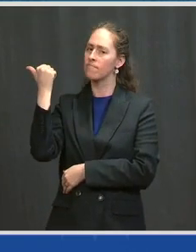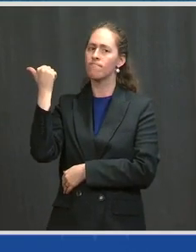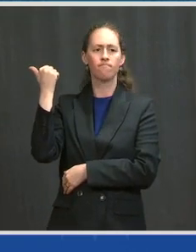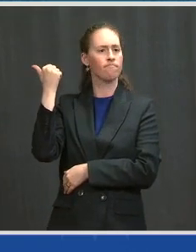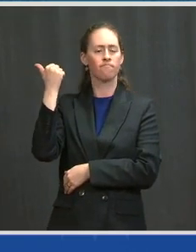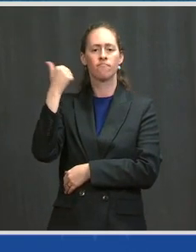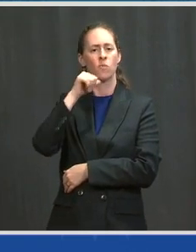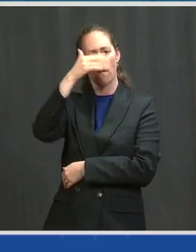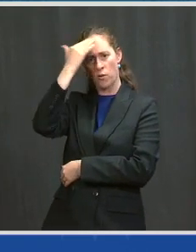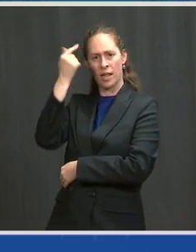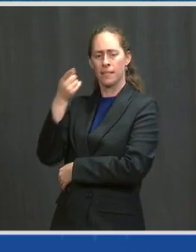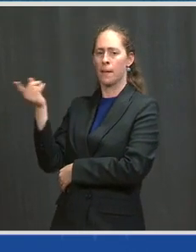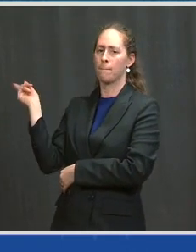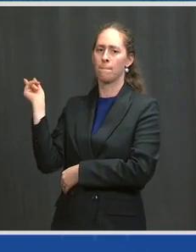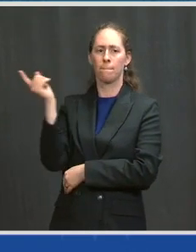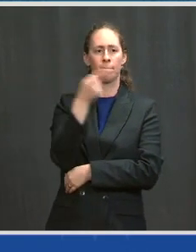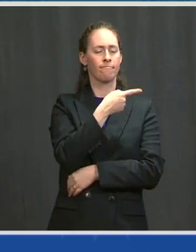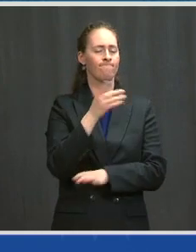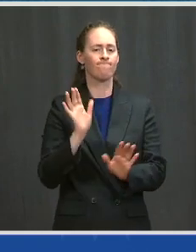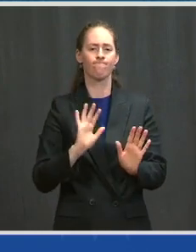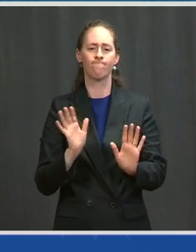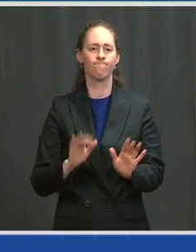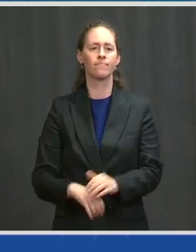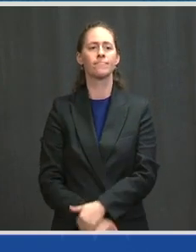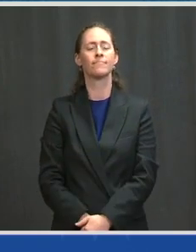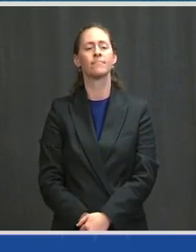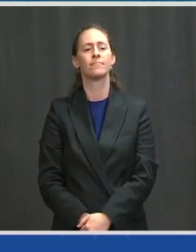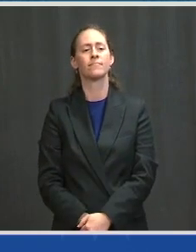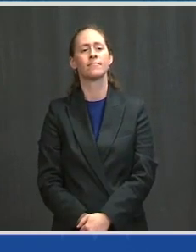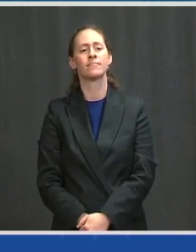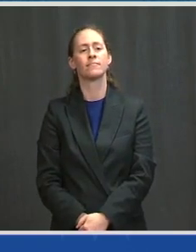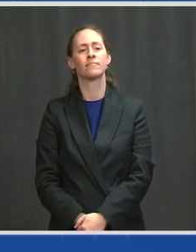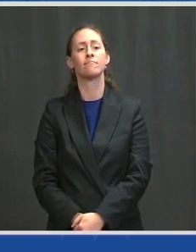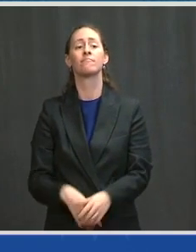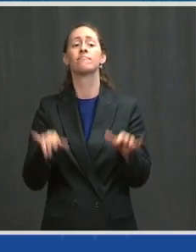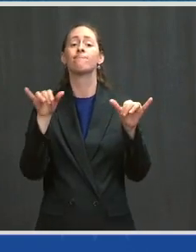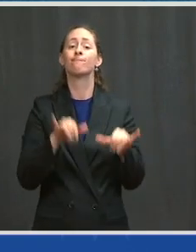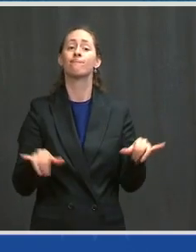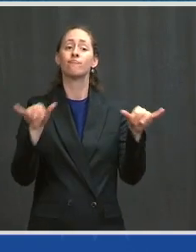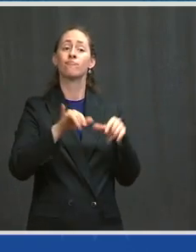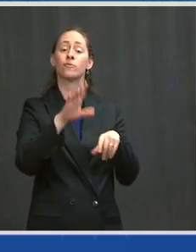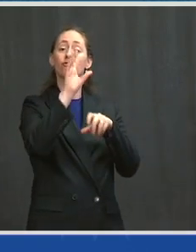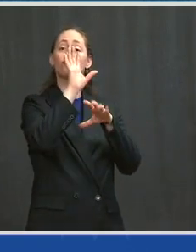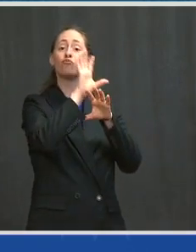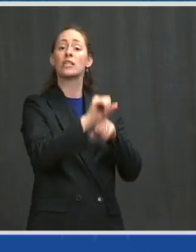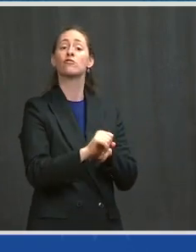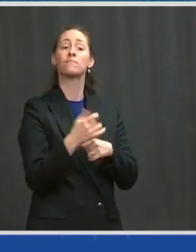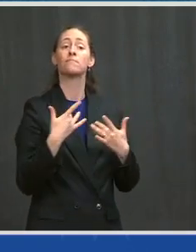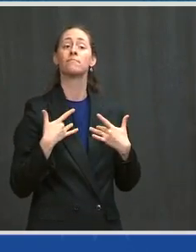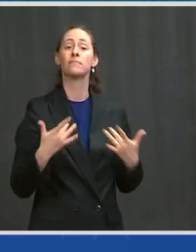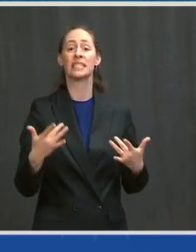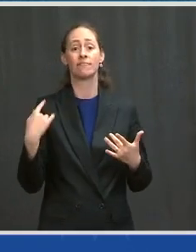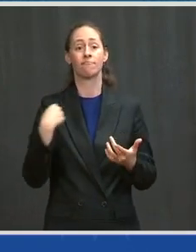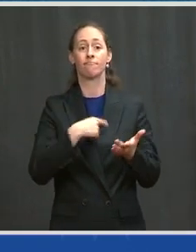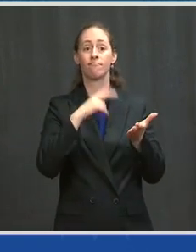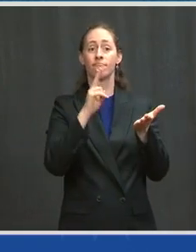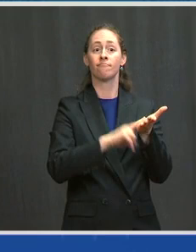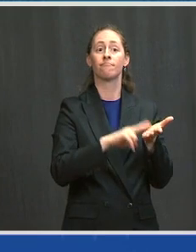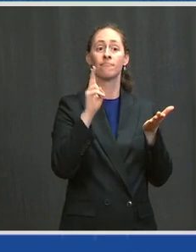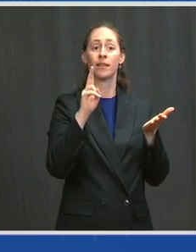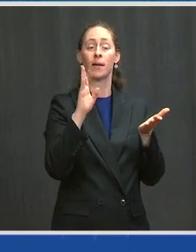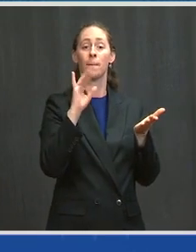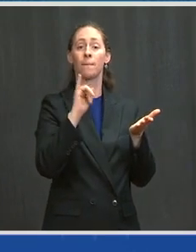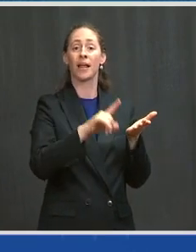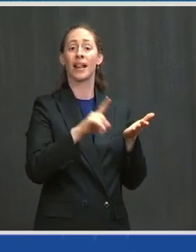Now, there's a tradition when a bill is signed that the president gives a signing pen